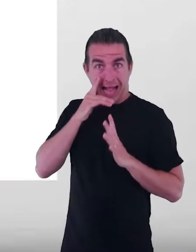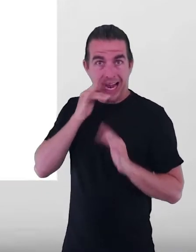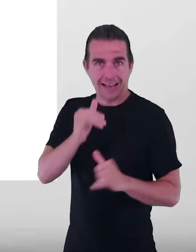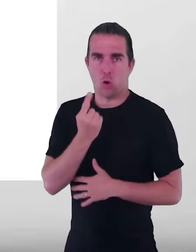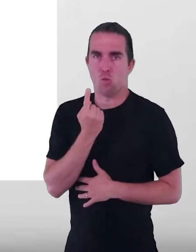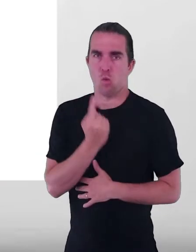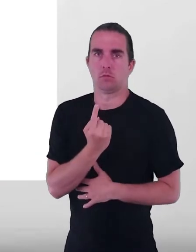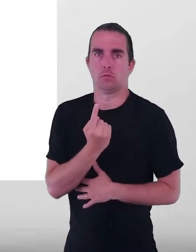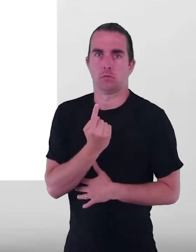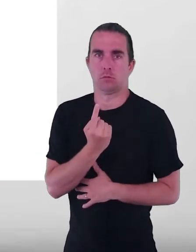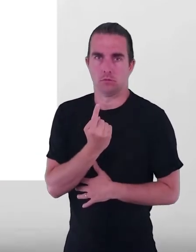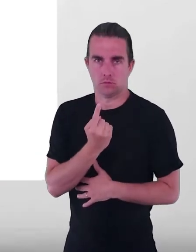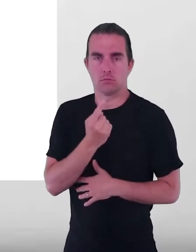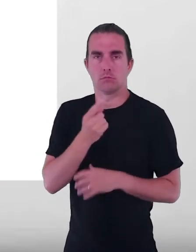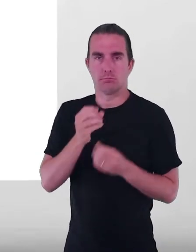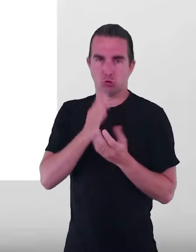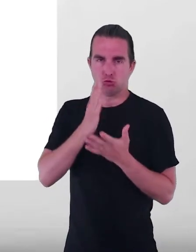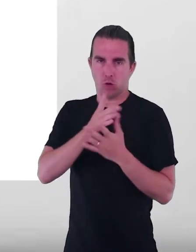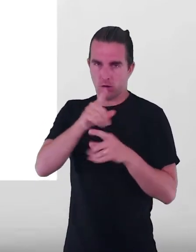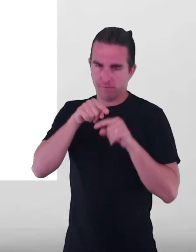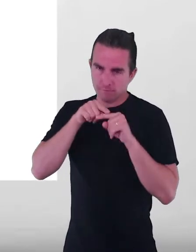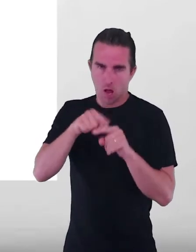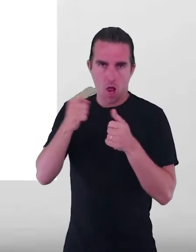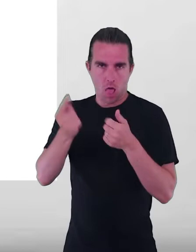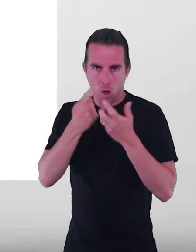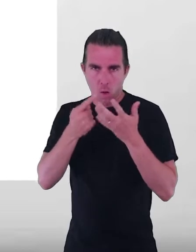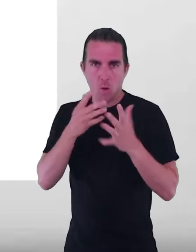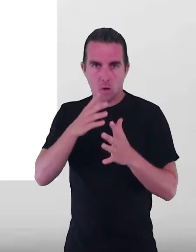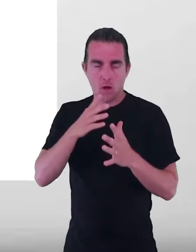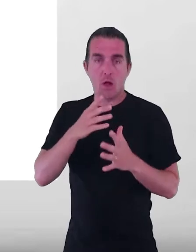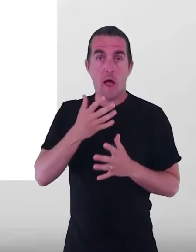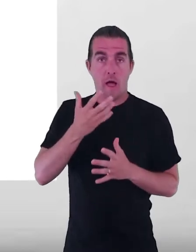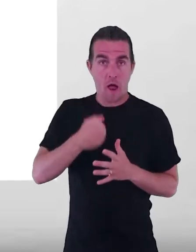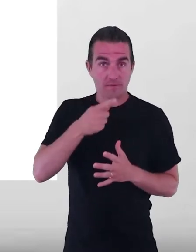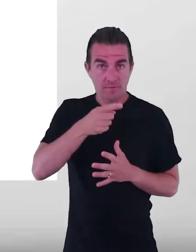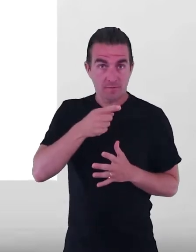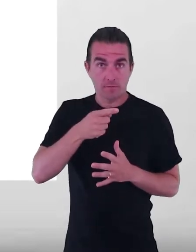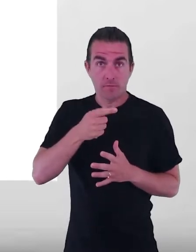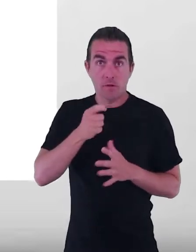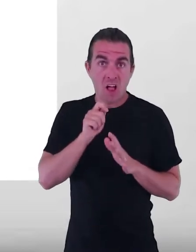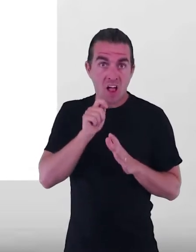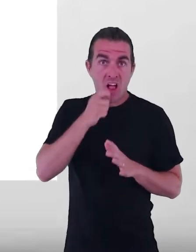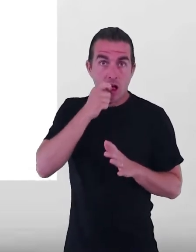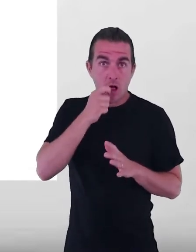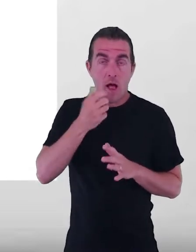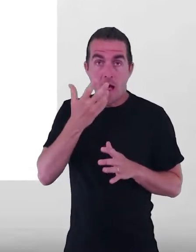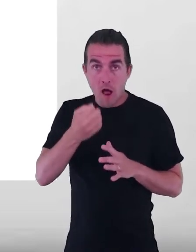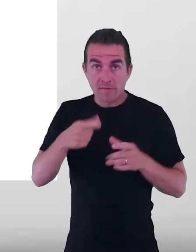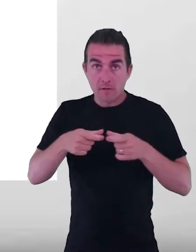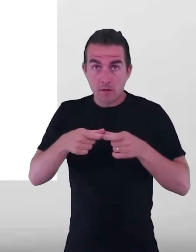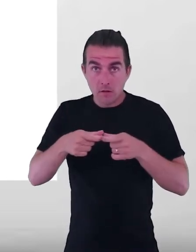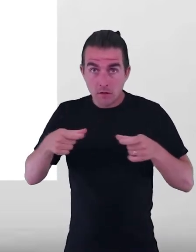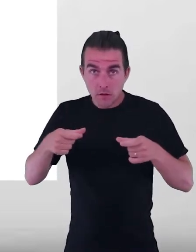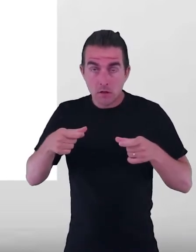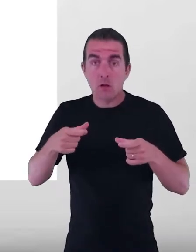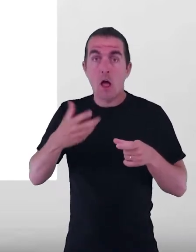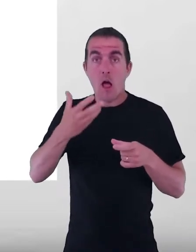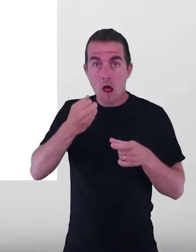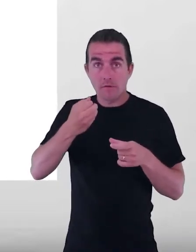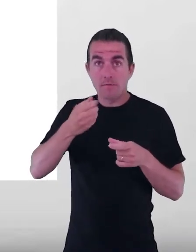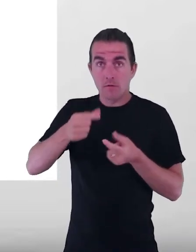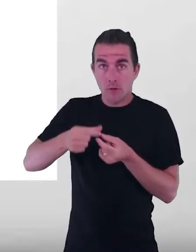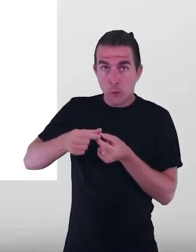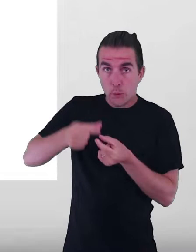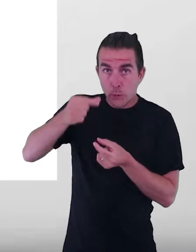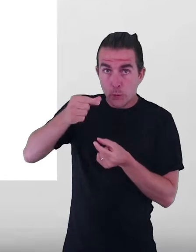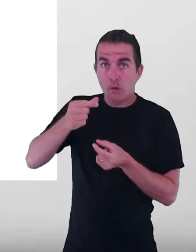time. You will need the following for each test you do. A sterile swab inside sealed wrapper. A test cassette in a